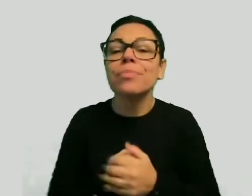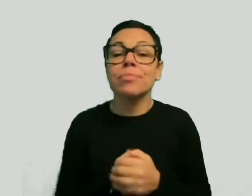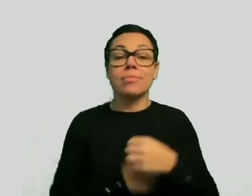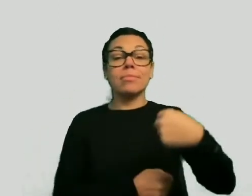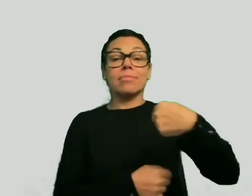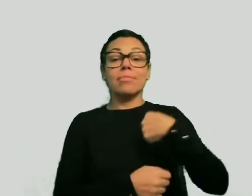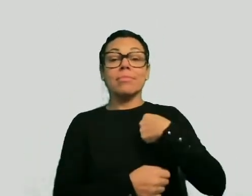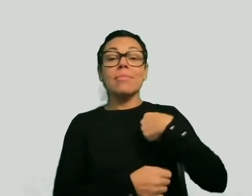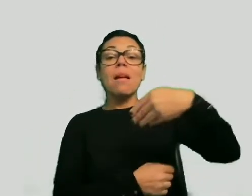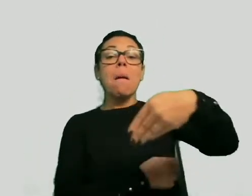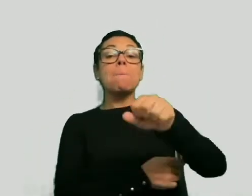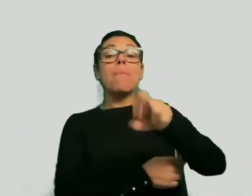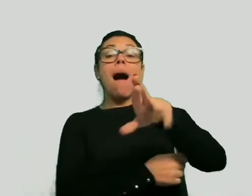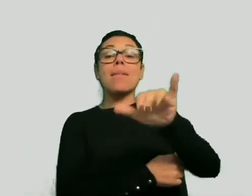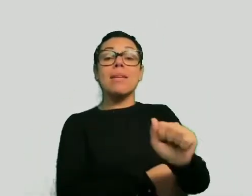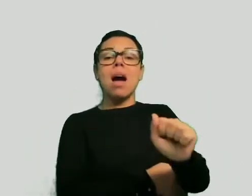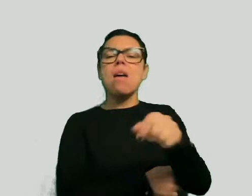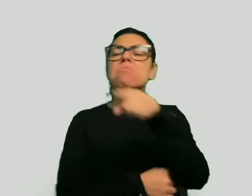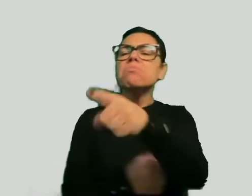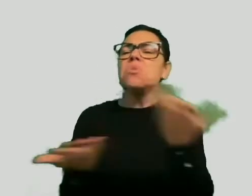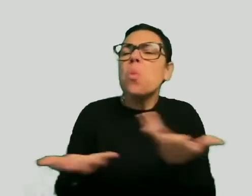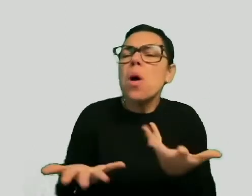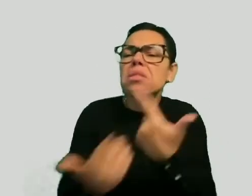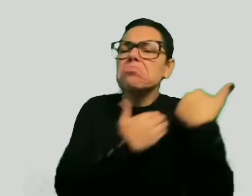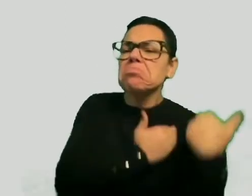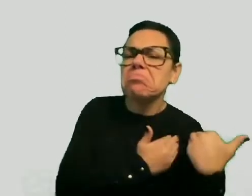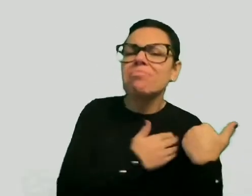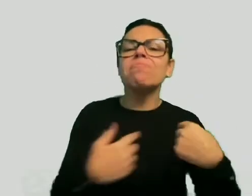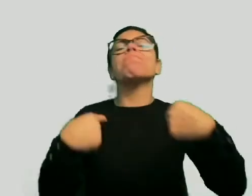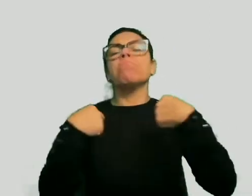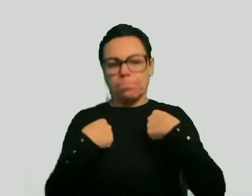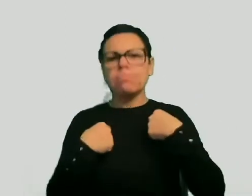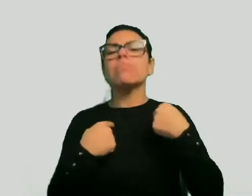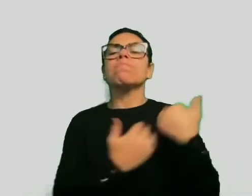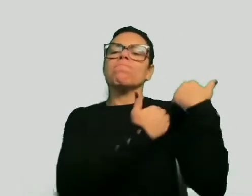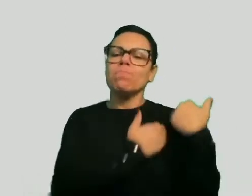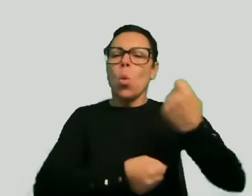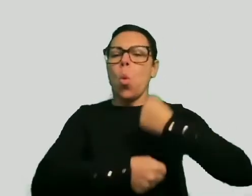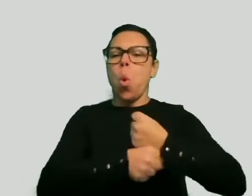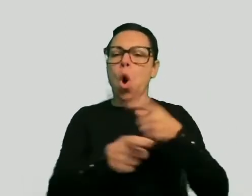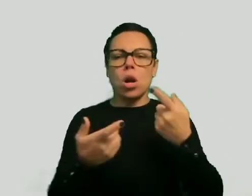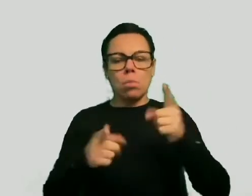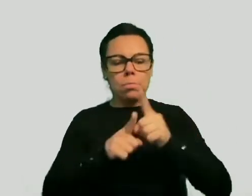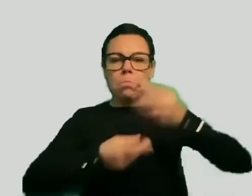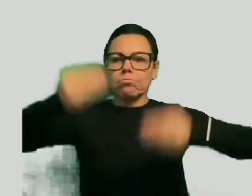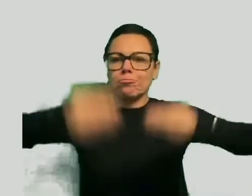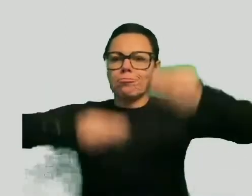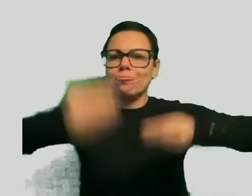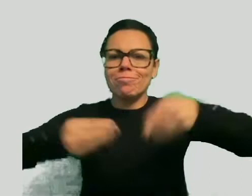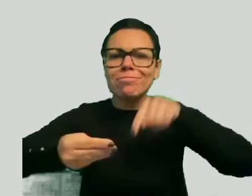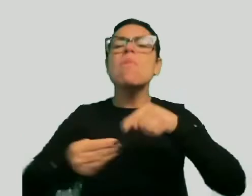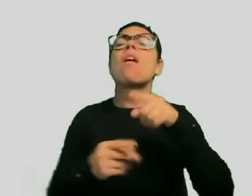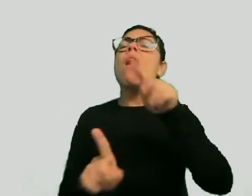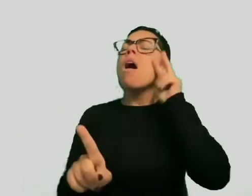do? I work in procurement. You work in procurement? I work in procurement. And you do that already from a gender perspective, or do you want to do that? I'm